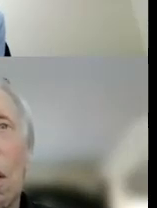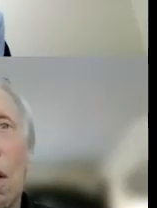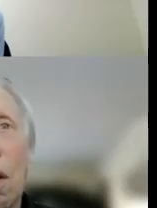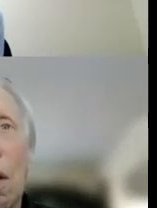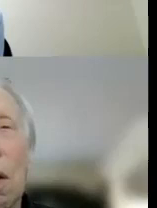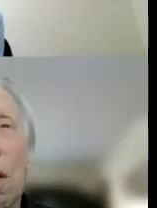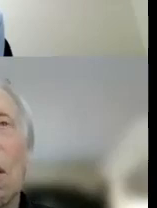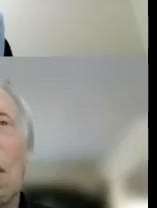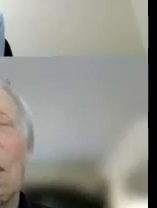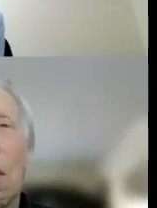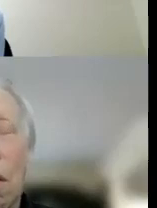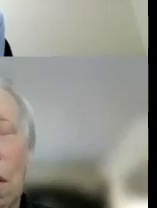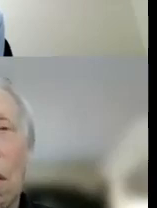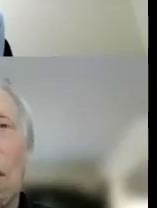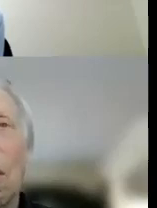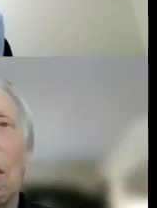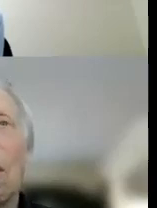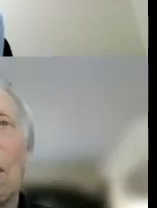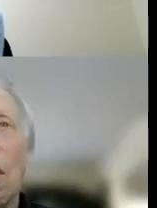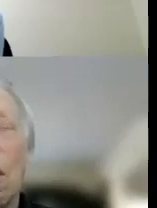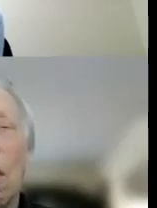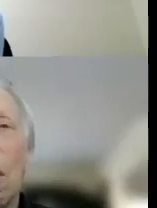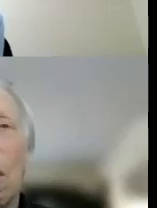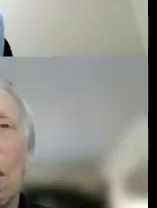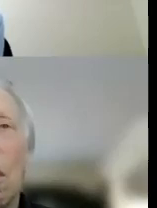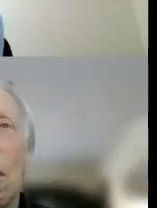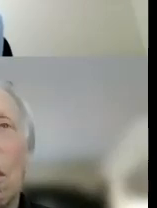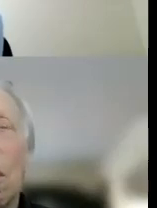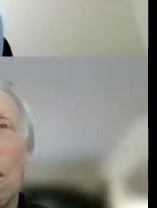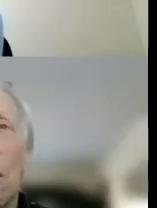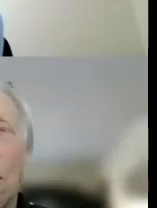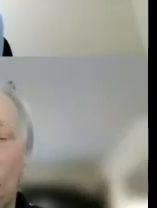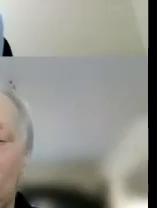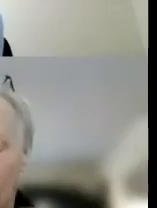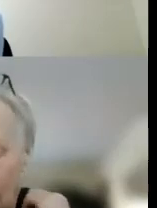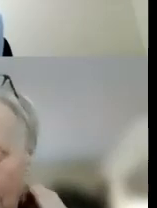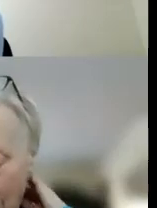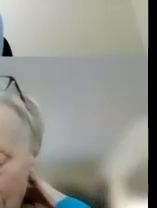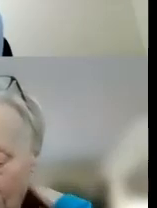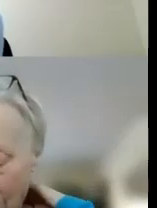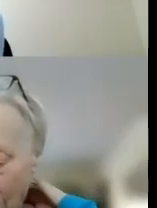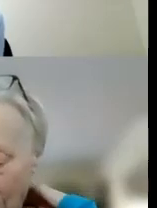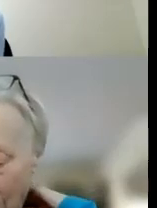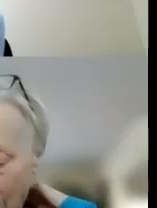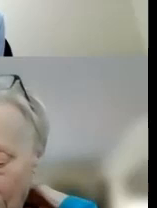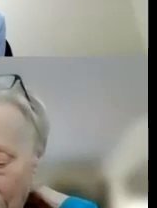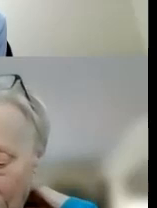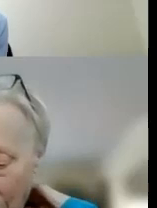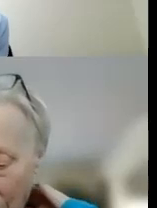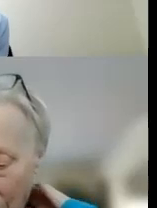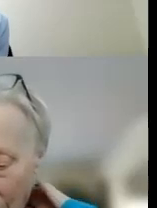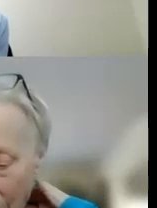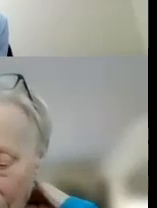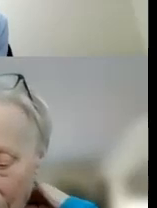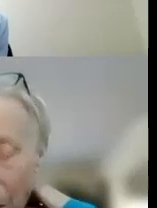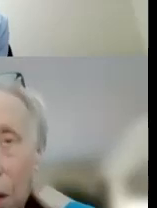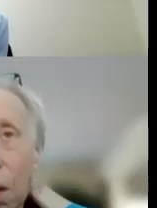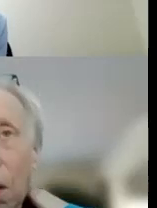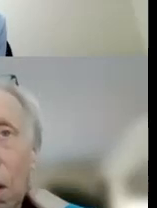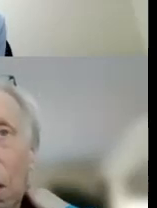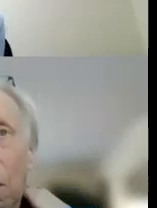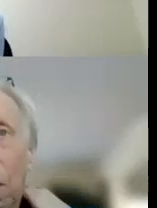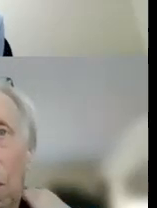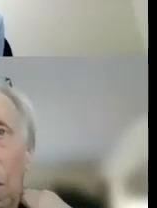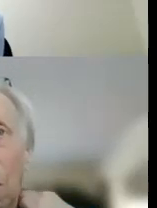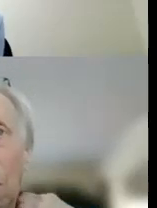trained, that will continue. But sometimes, they just need that little extra bit